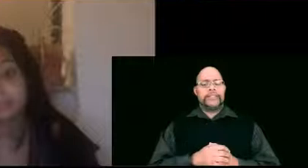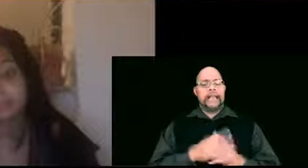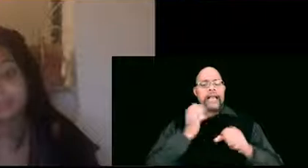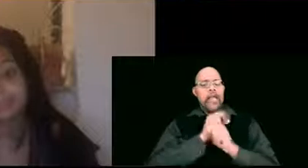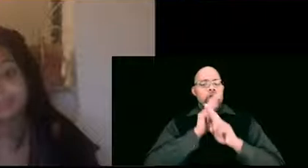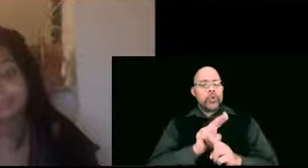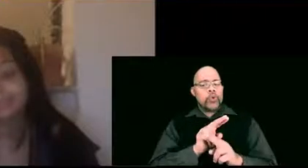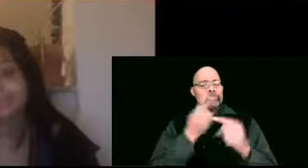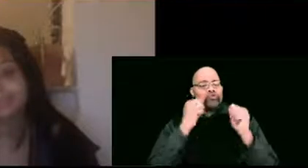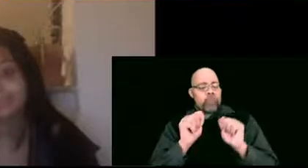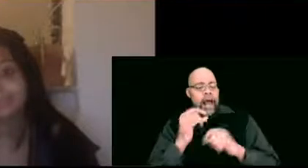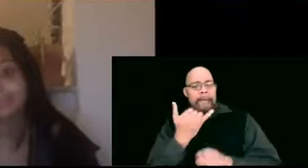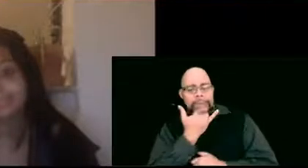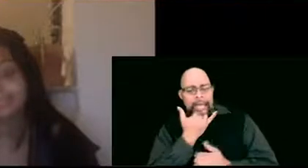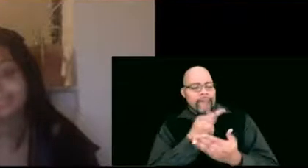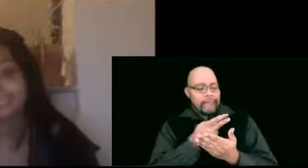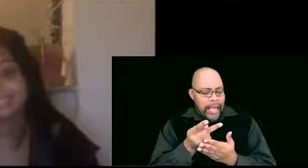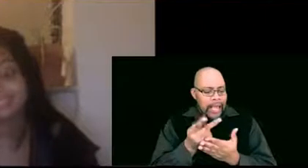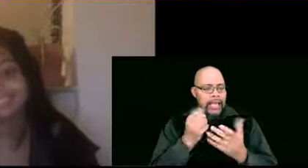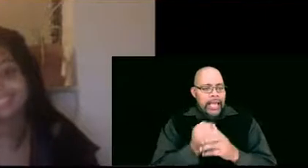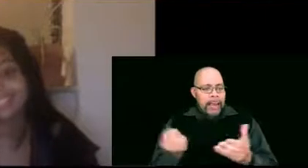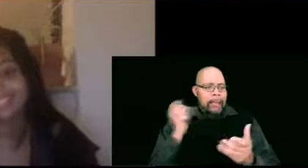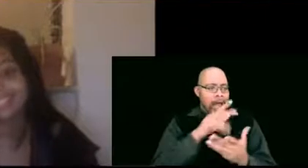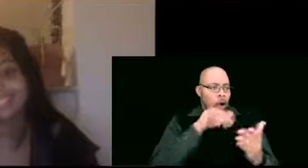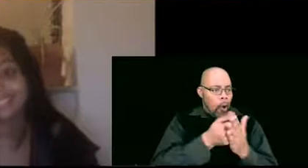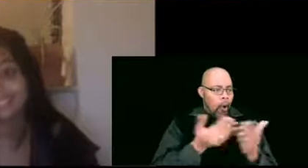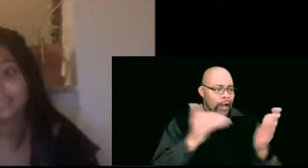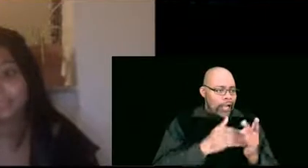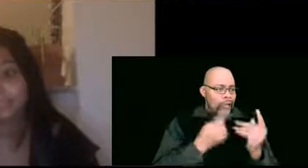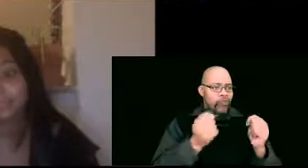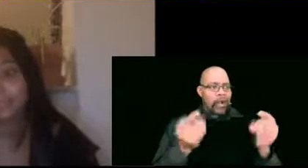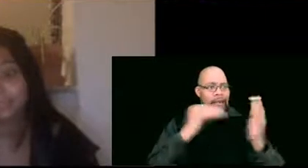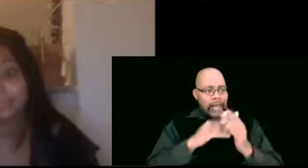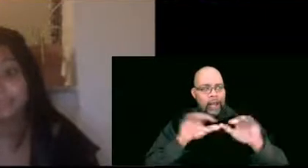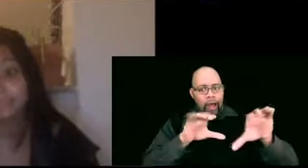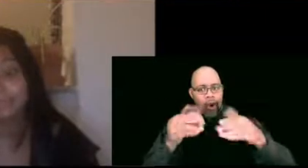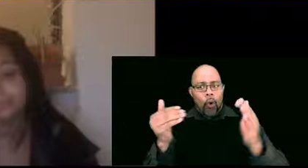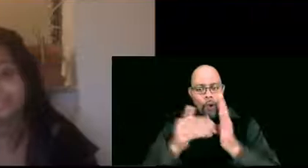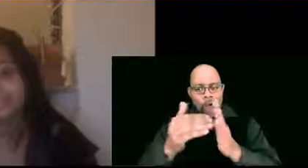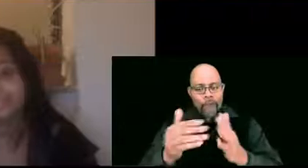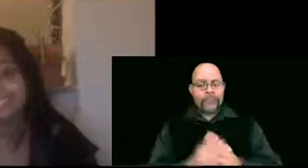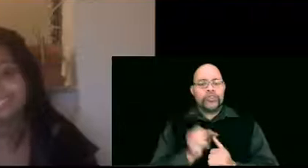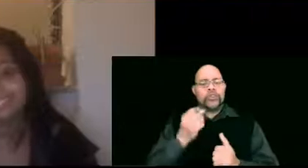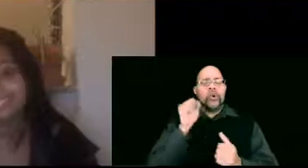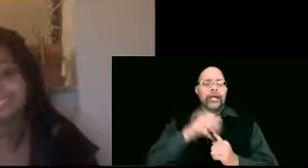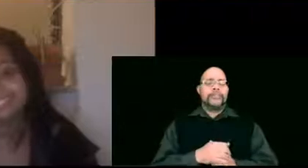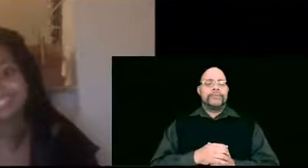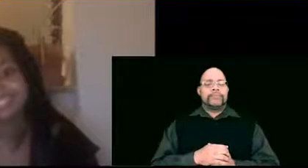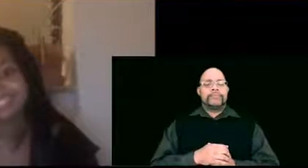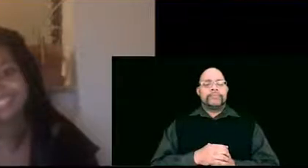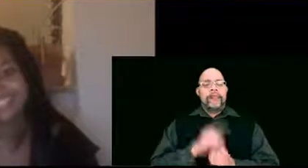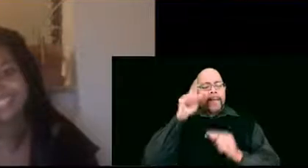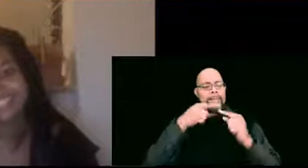of get used to trial and error and failure and falling and getting back up again and doing it over and over again. So